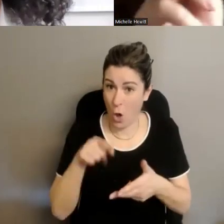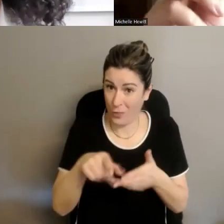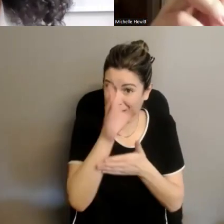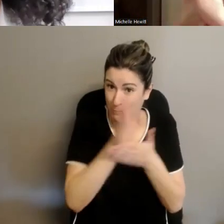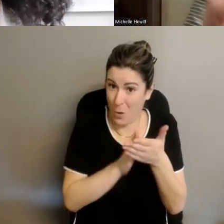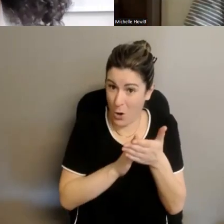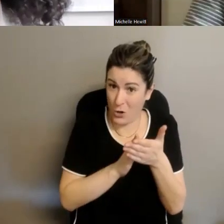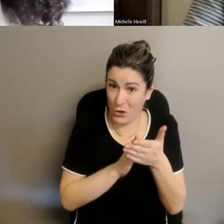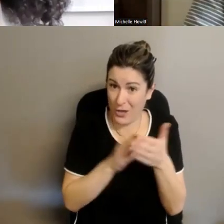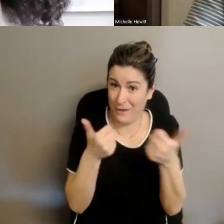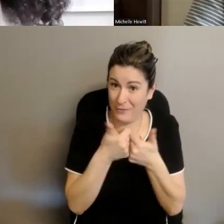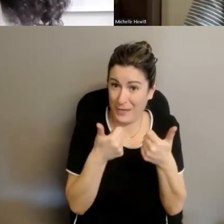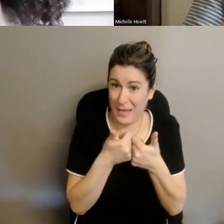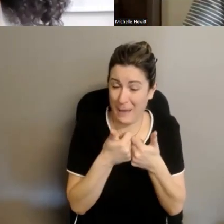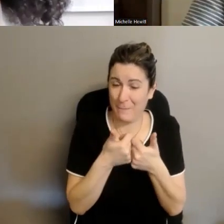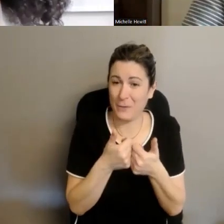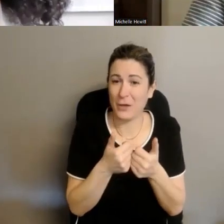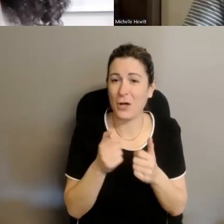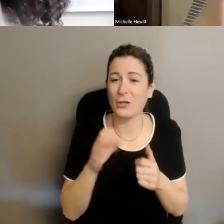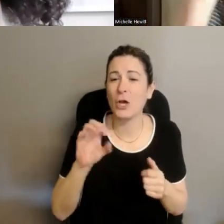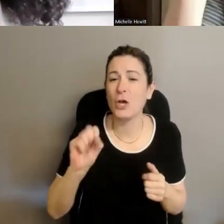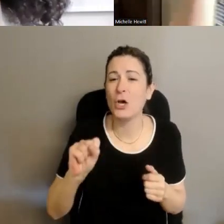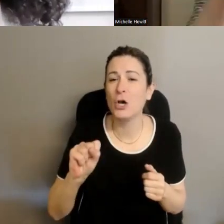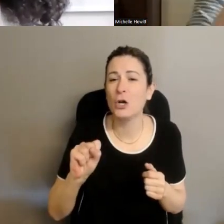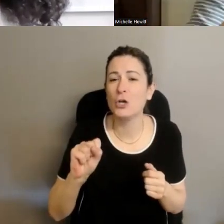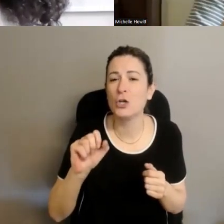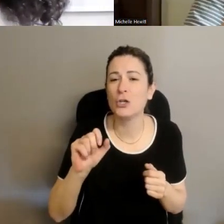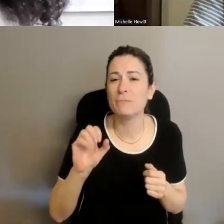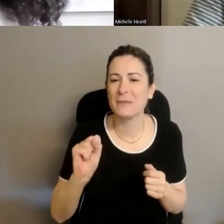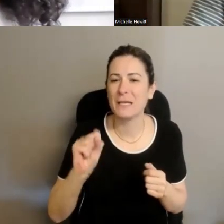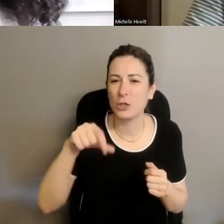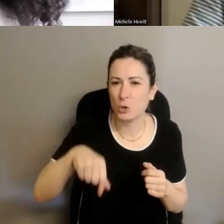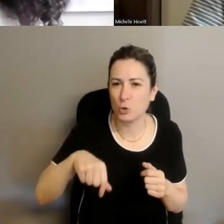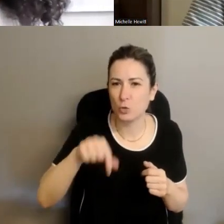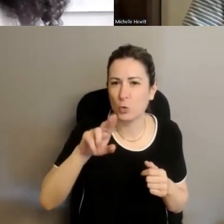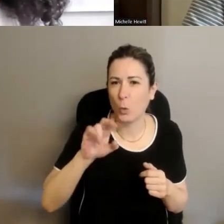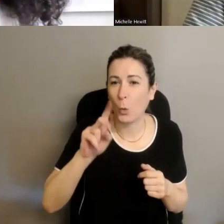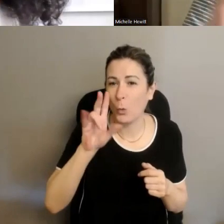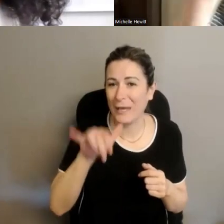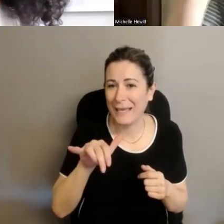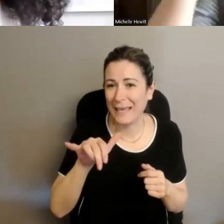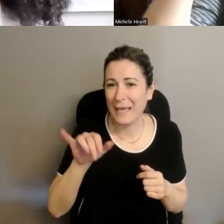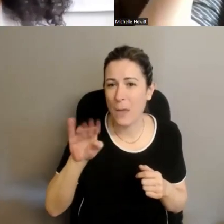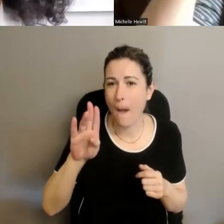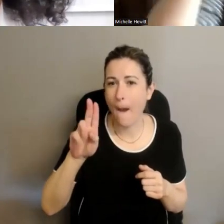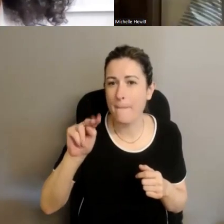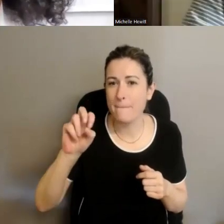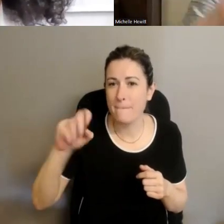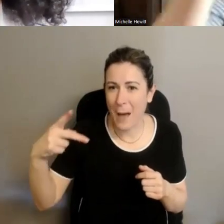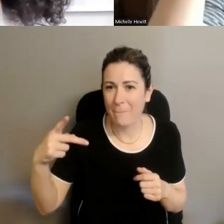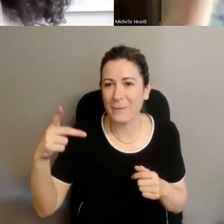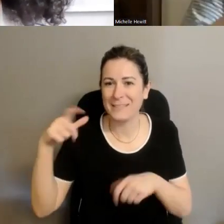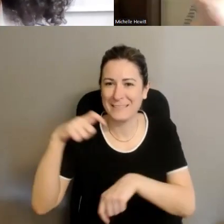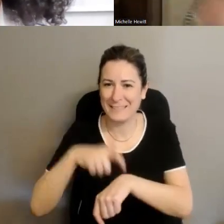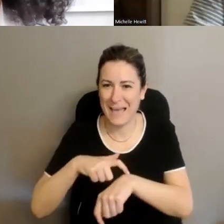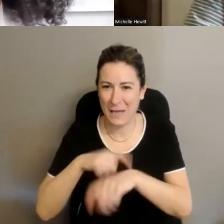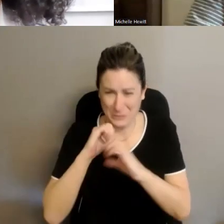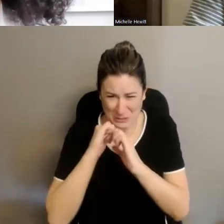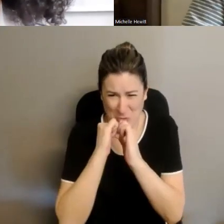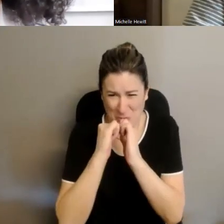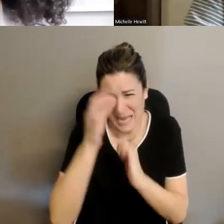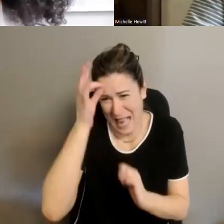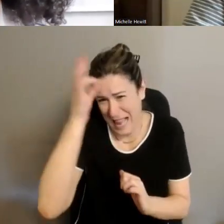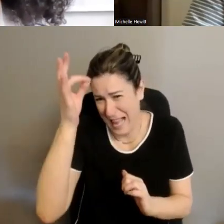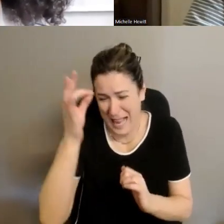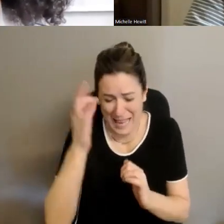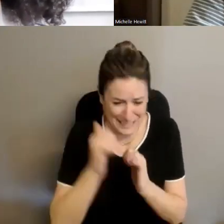extra time in a game and perhaps you were drawing and you needed one more goal to get it across the line. Today, right now,